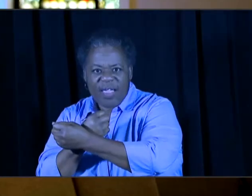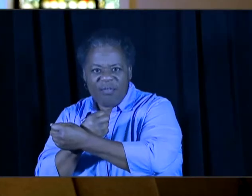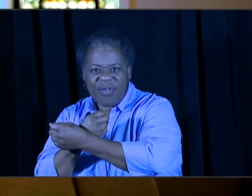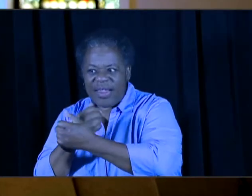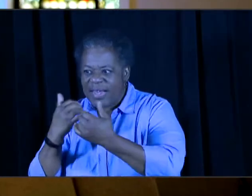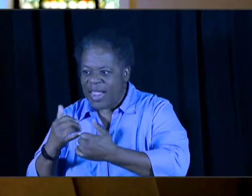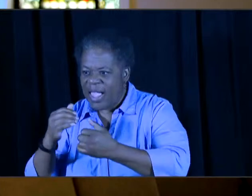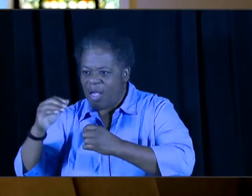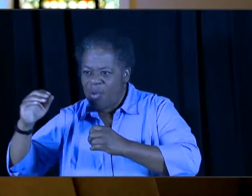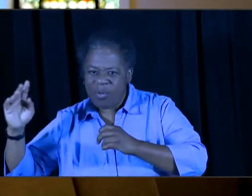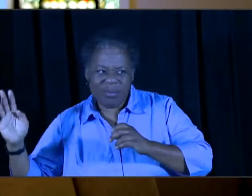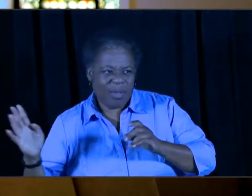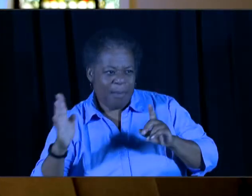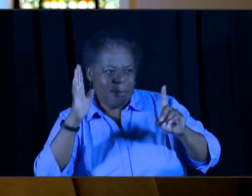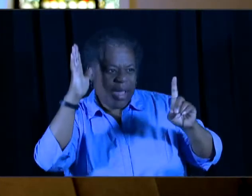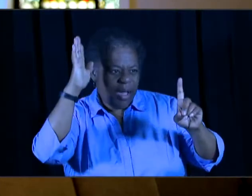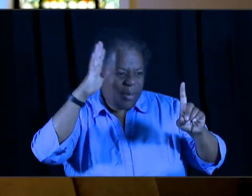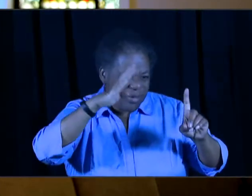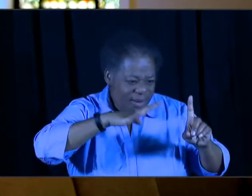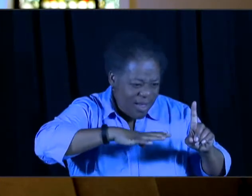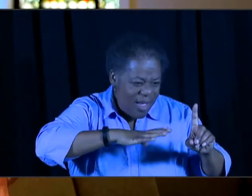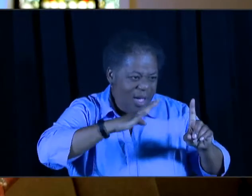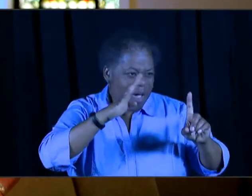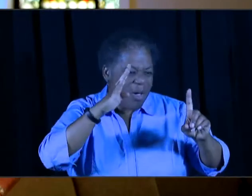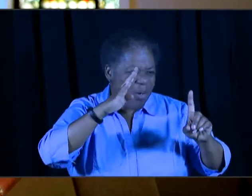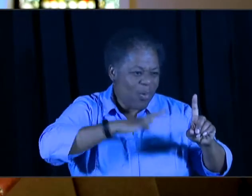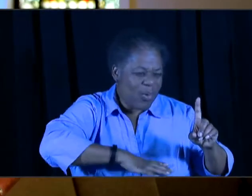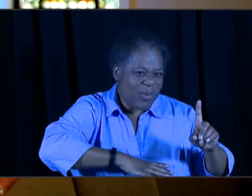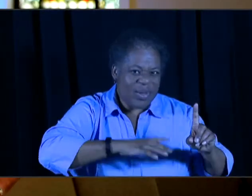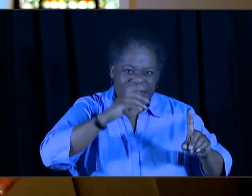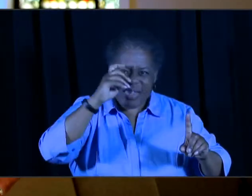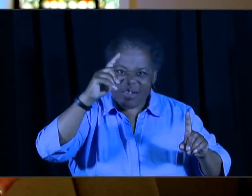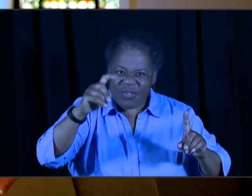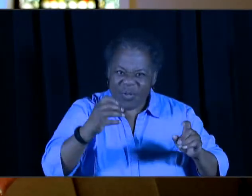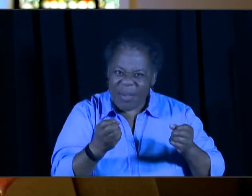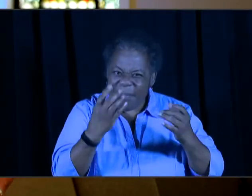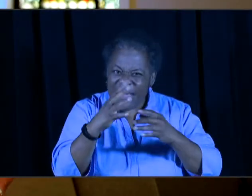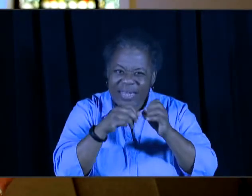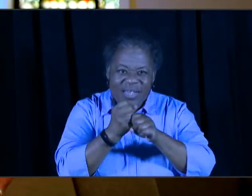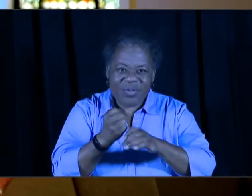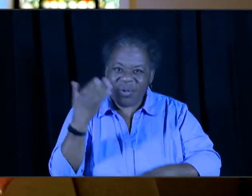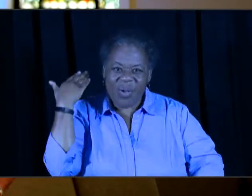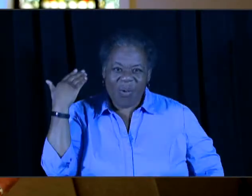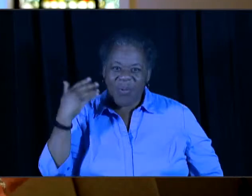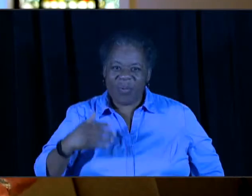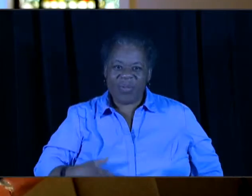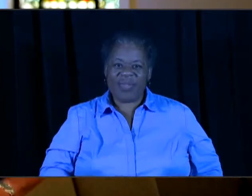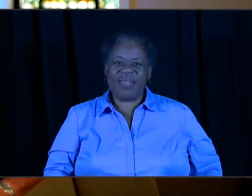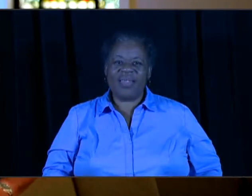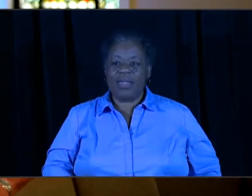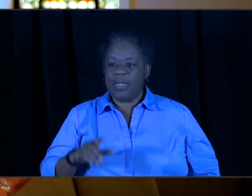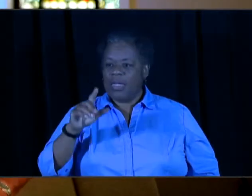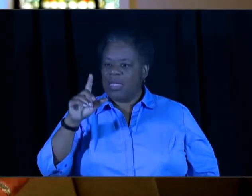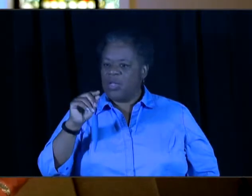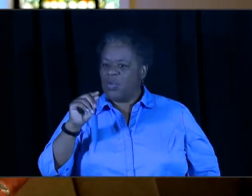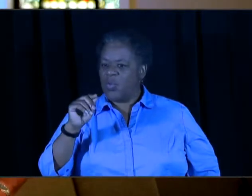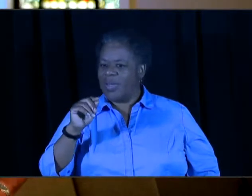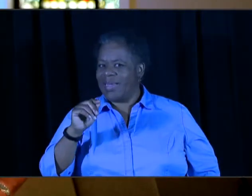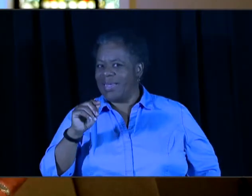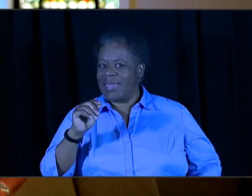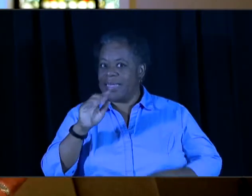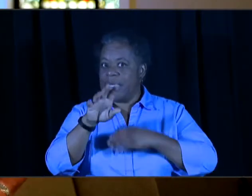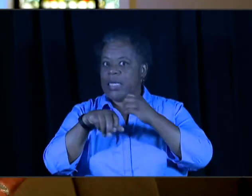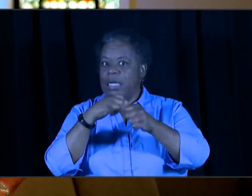of him, bowing down to him, just as he dreamed so many years ago. For 20-some